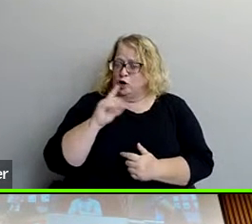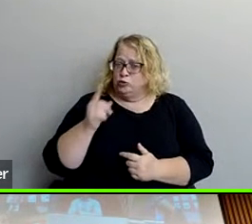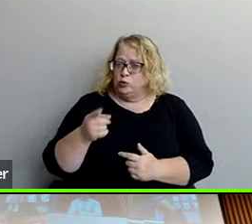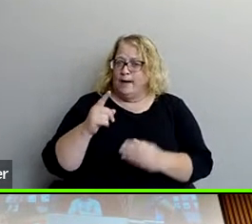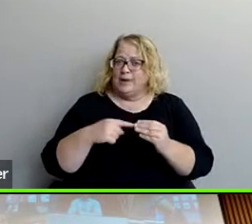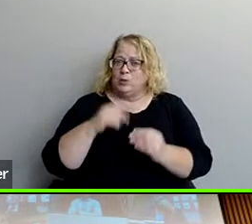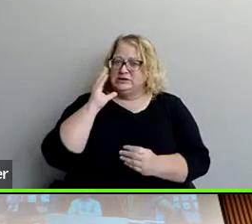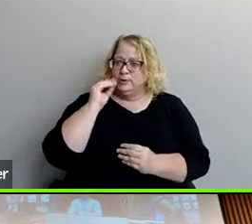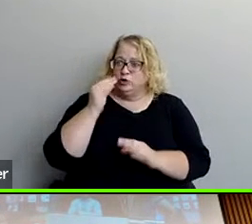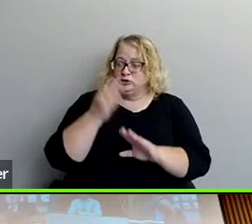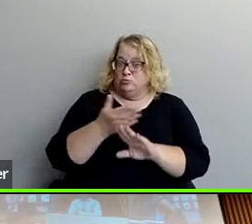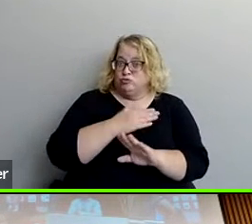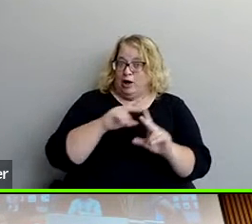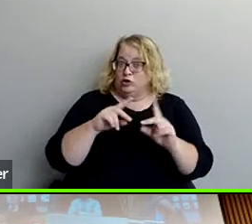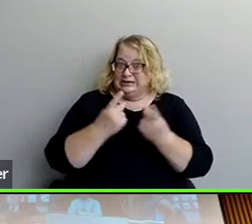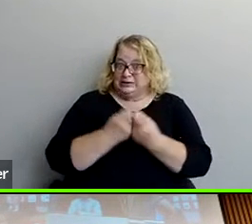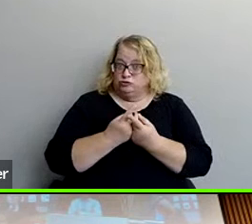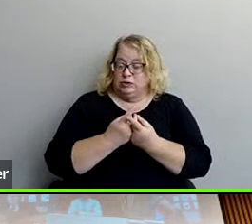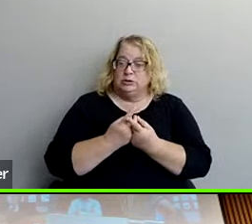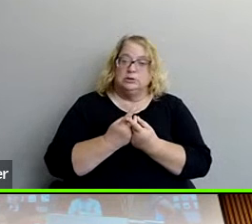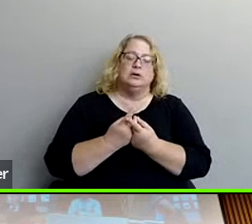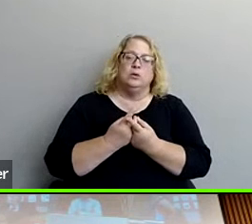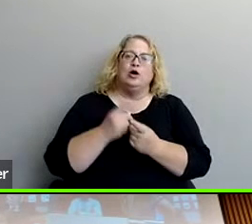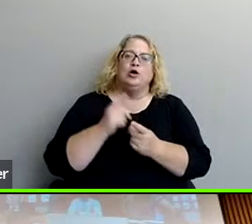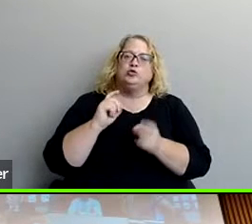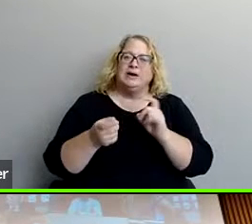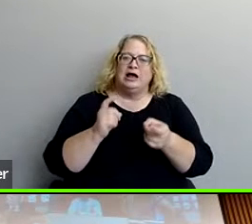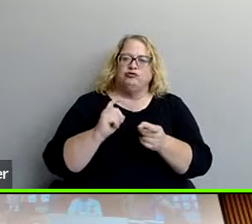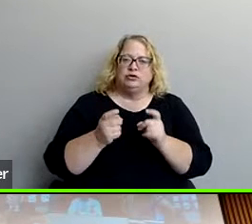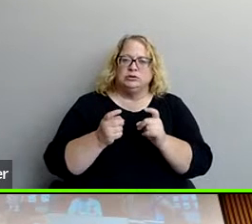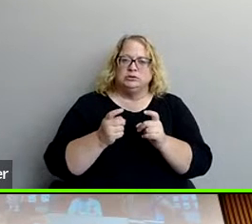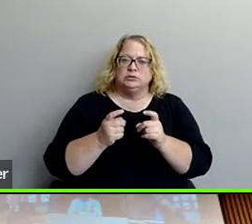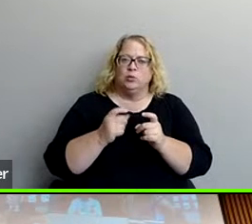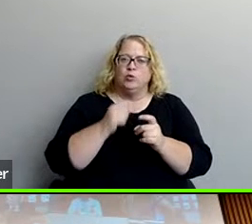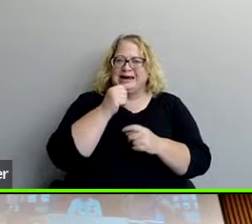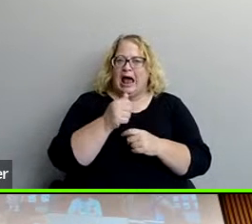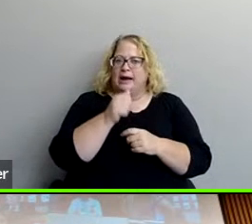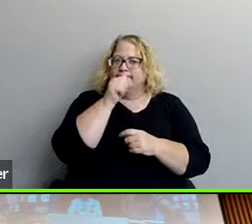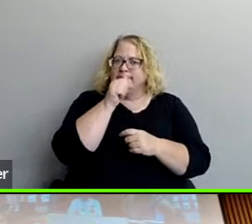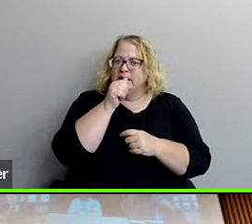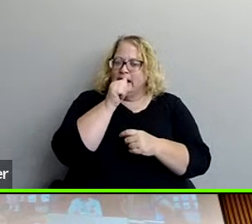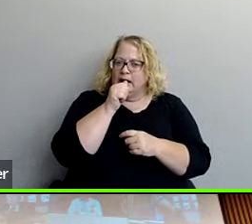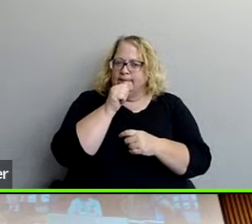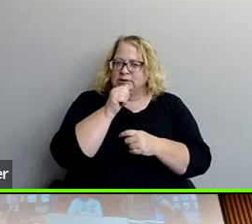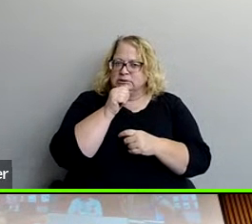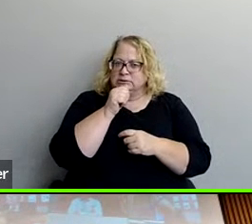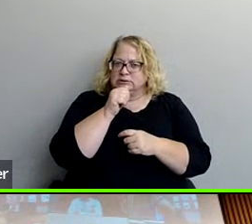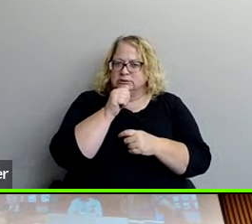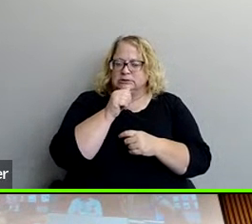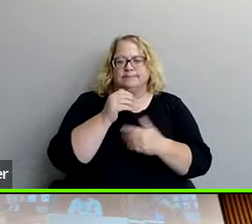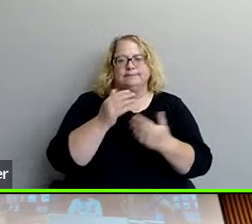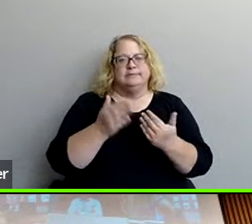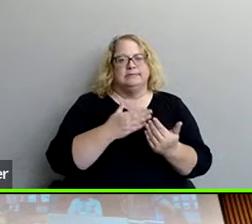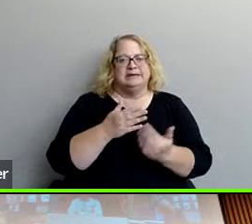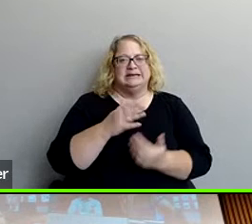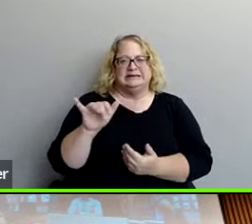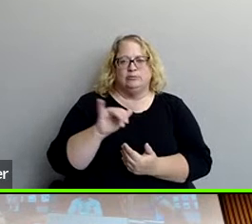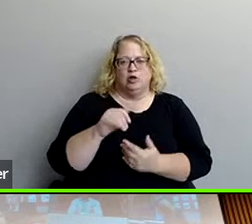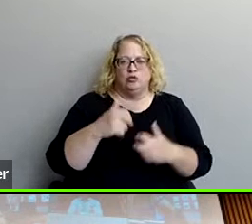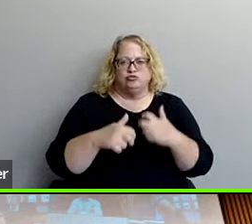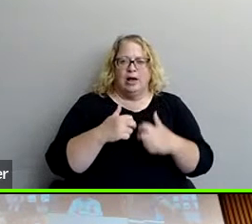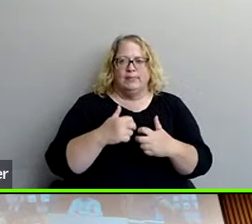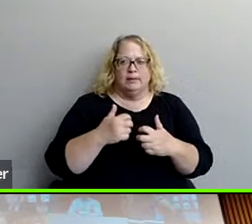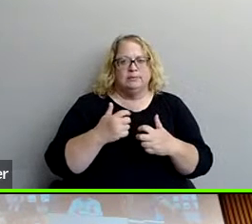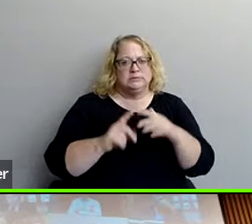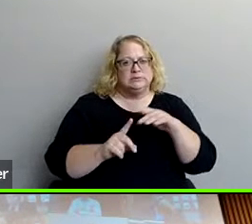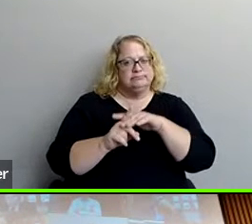an experience in a prior district where donations were not anonymous. Similar problems were,